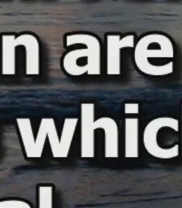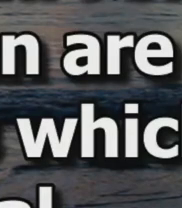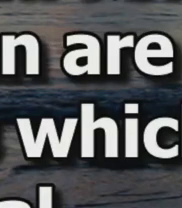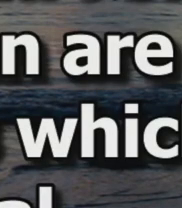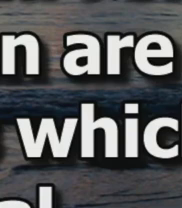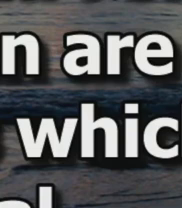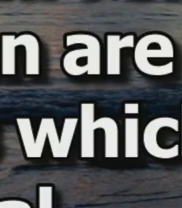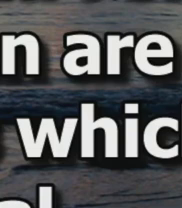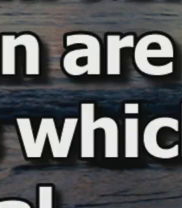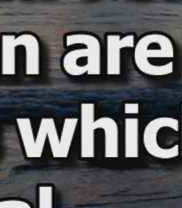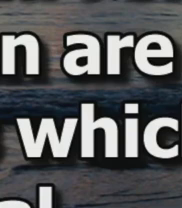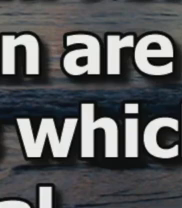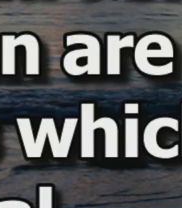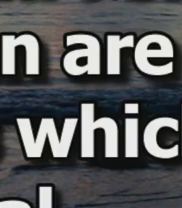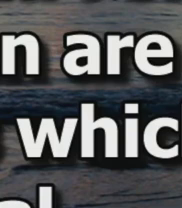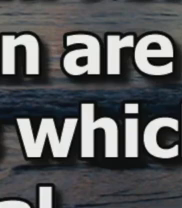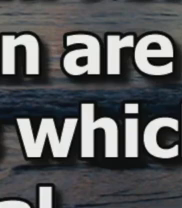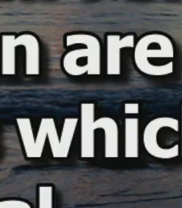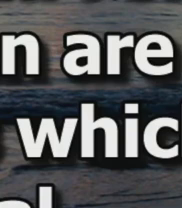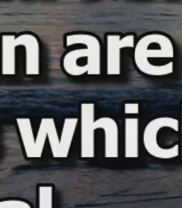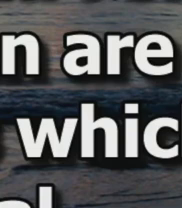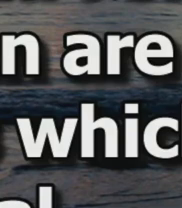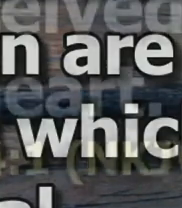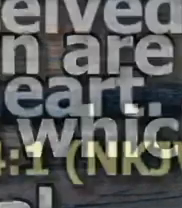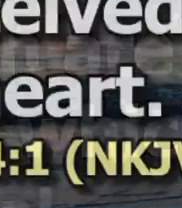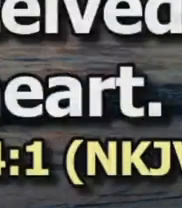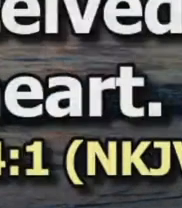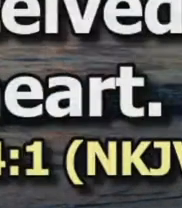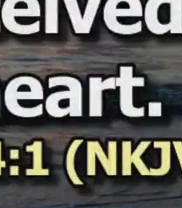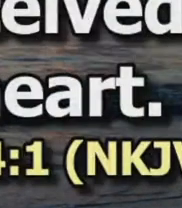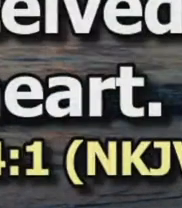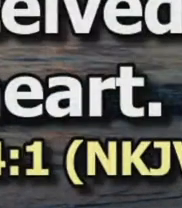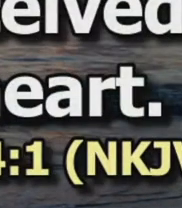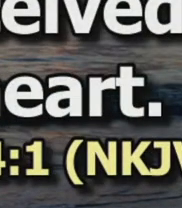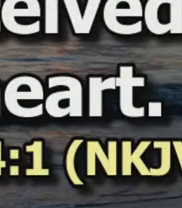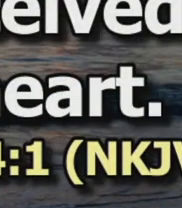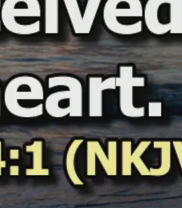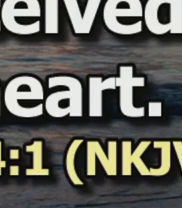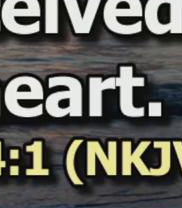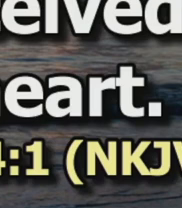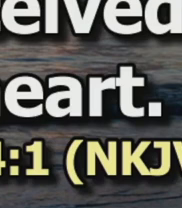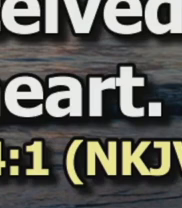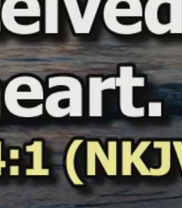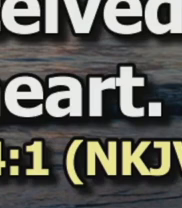One through 18. Moja hadi kumi na nane. Read the whole thing. Nitasoma ikiwa